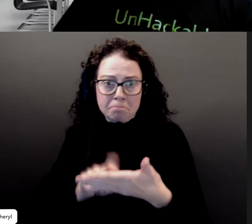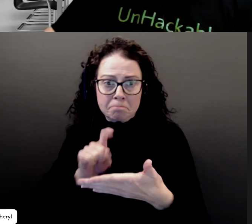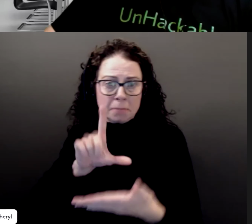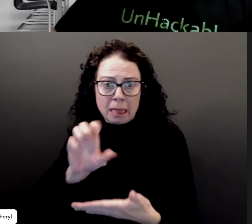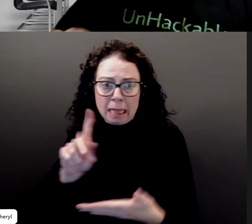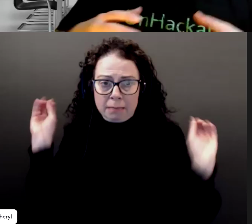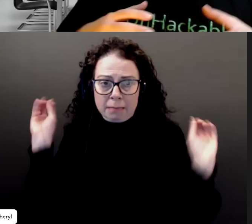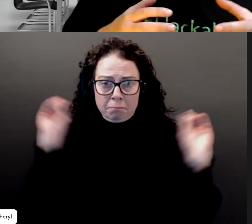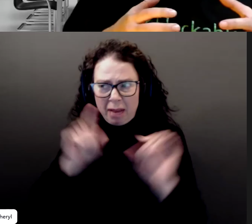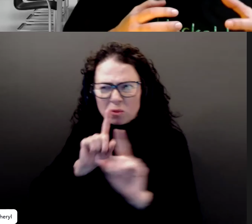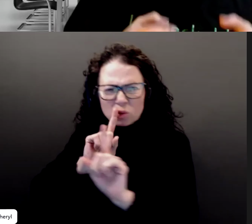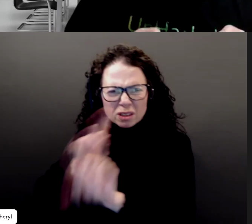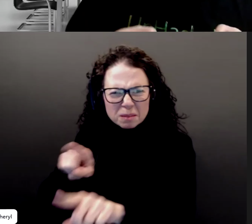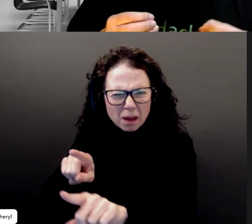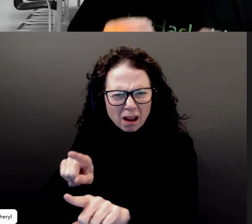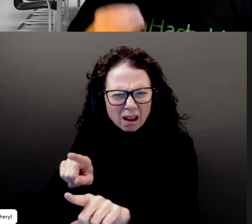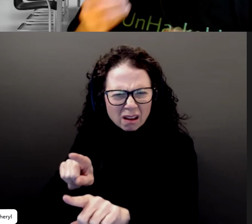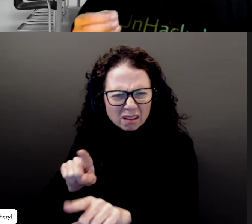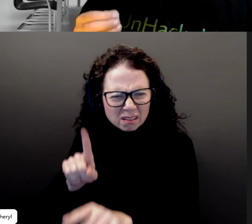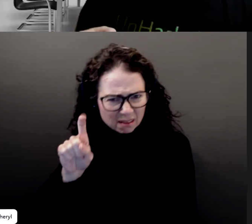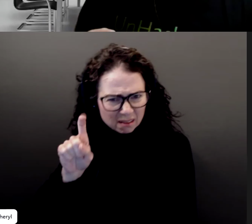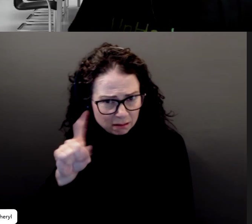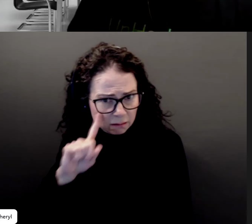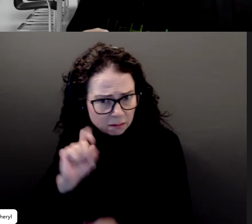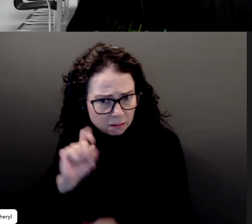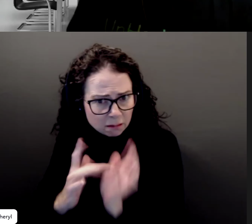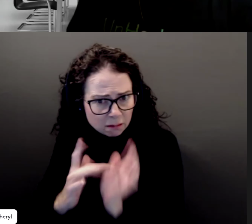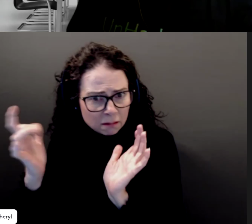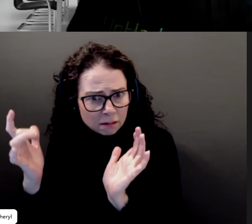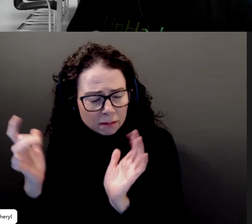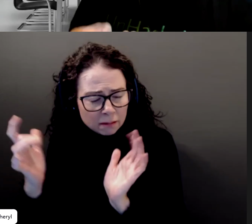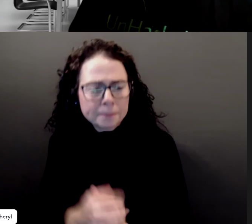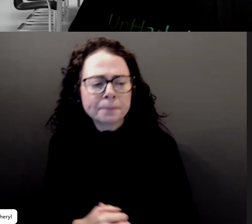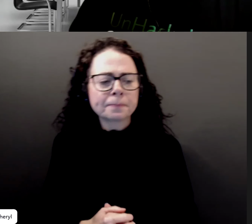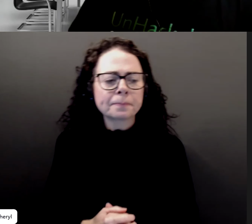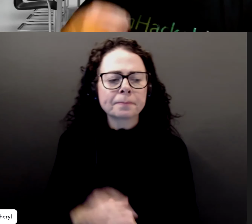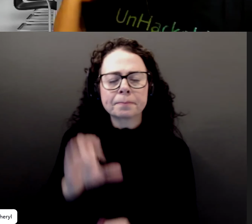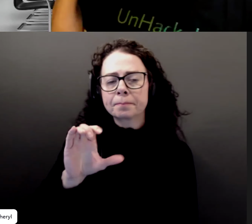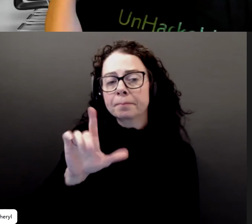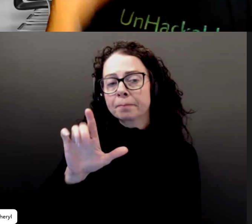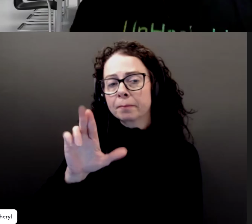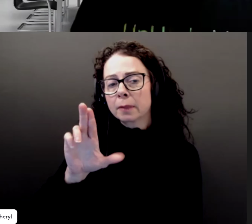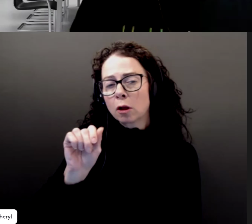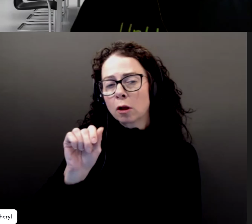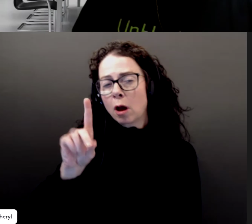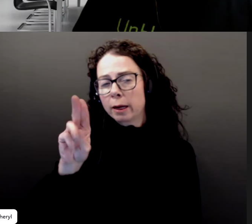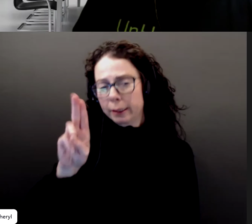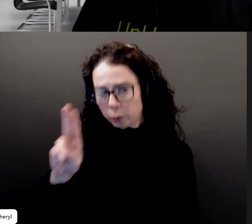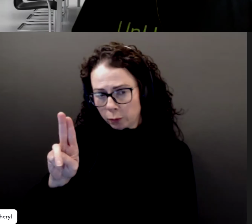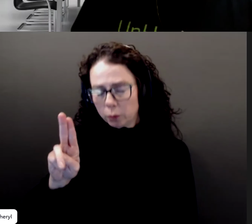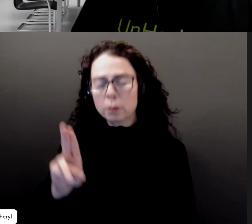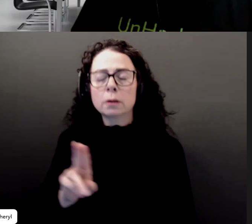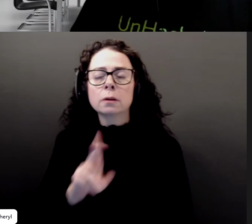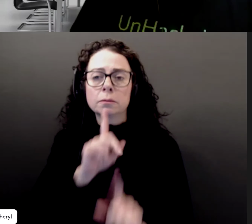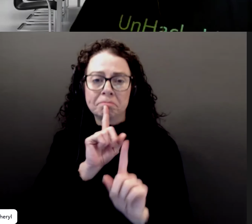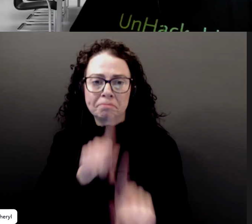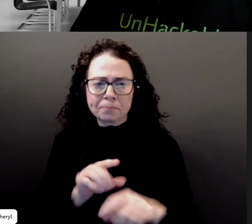So one of the most valuable things that criminals get from sending out a